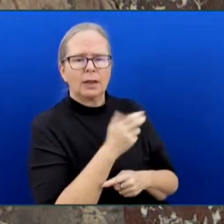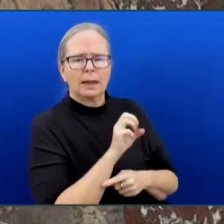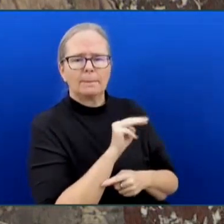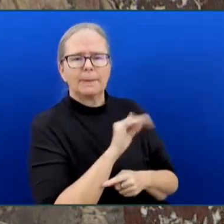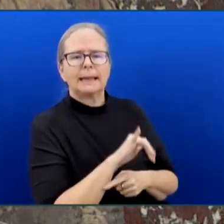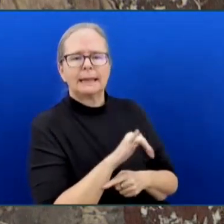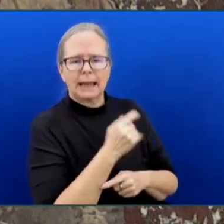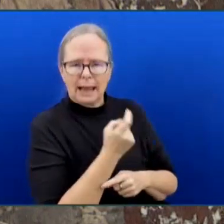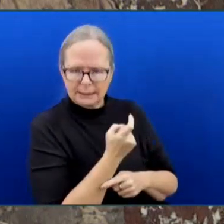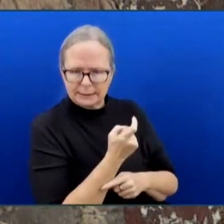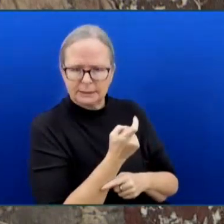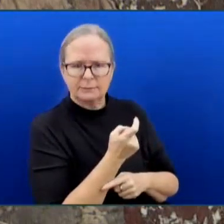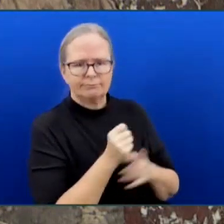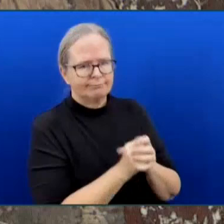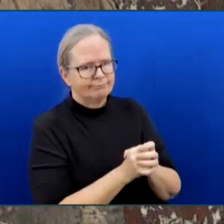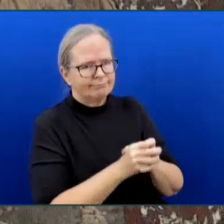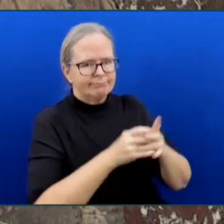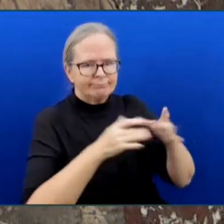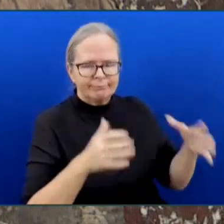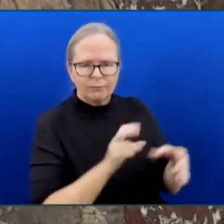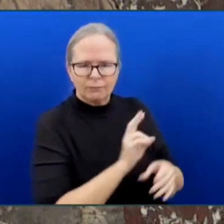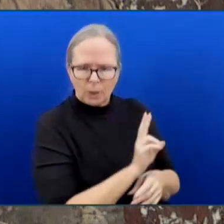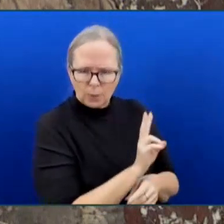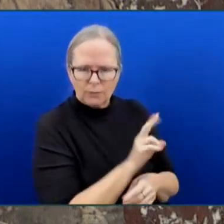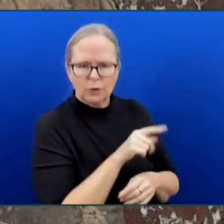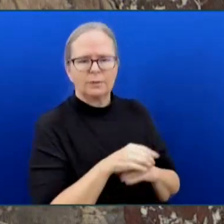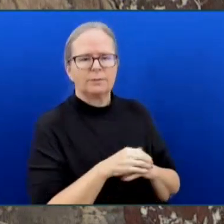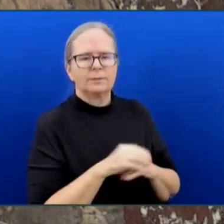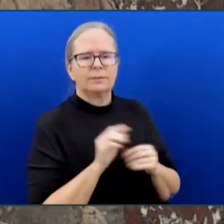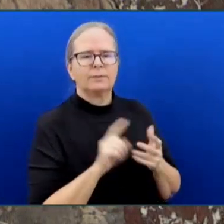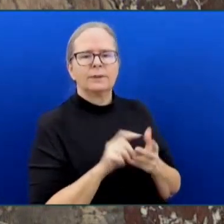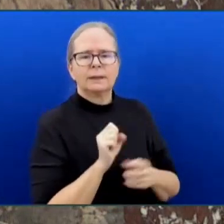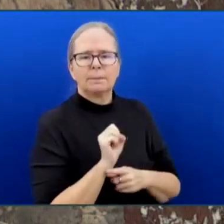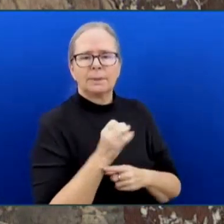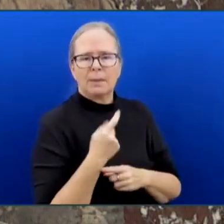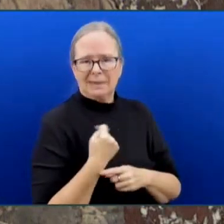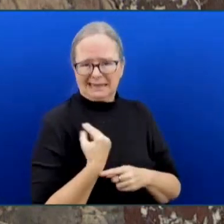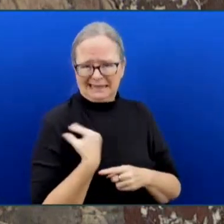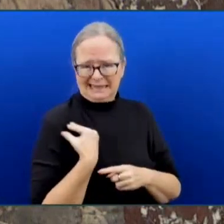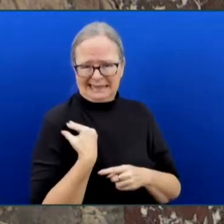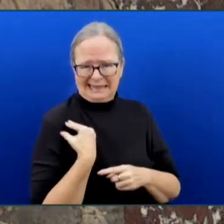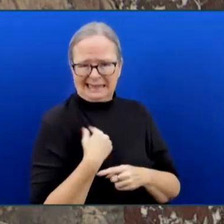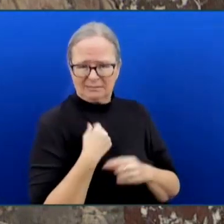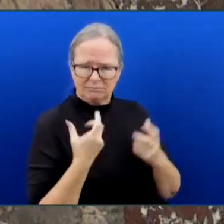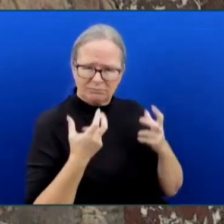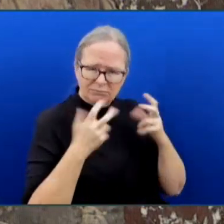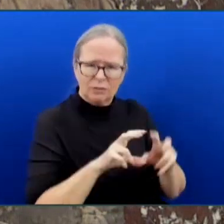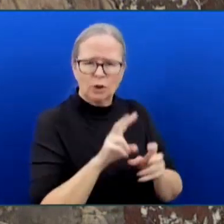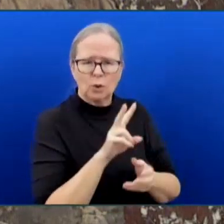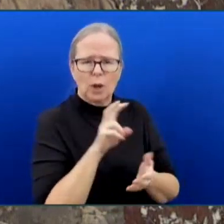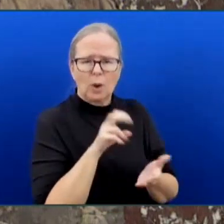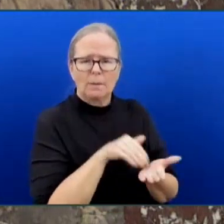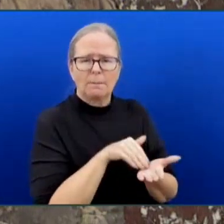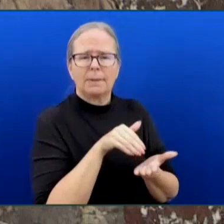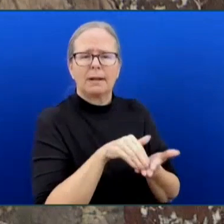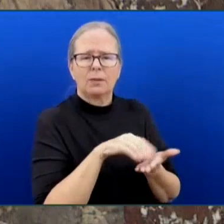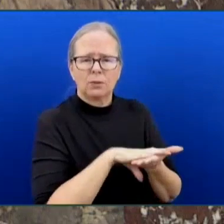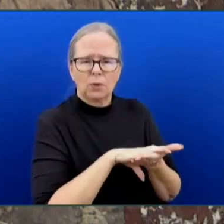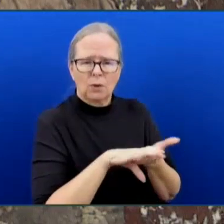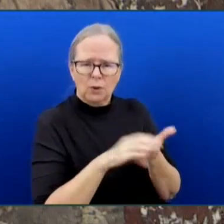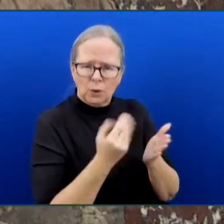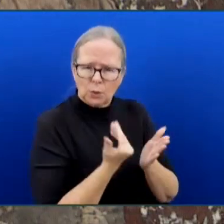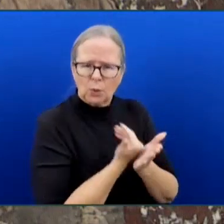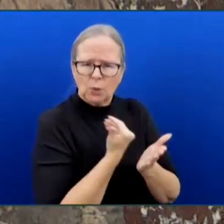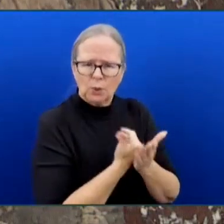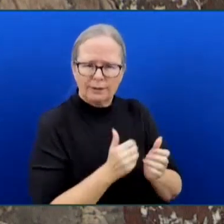September 2023, Canfor announced $200 million for new high-efficiency facility in Houston, BC. June 2023,